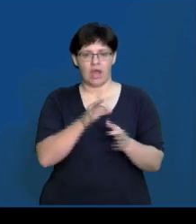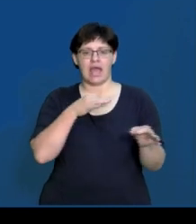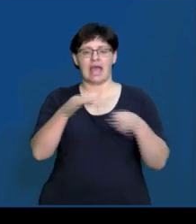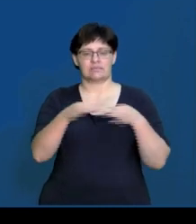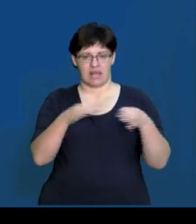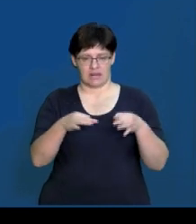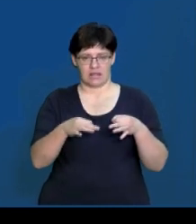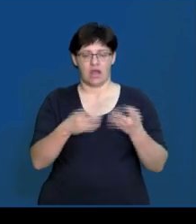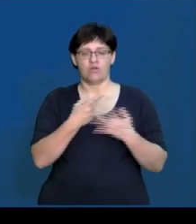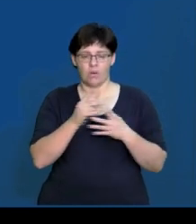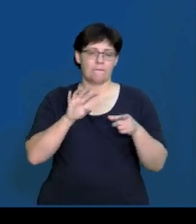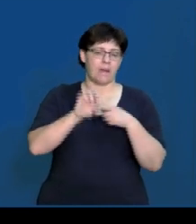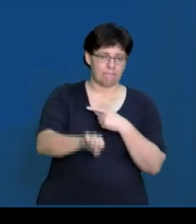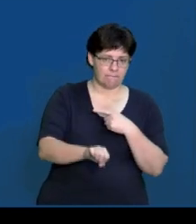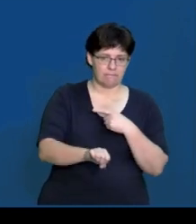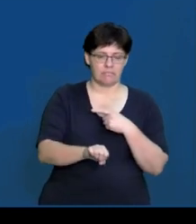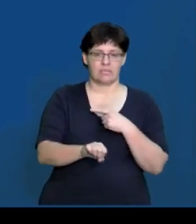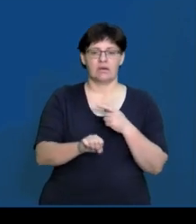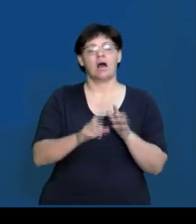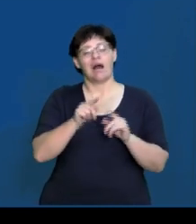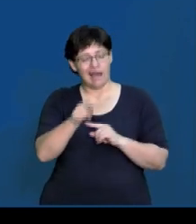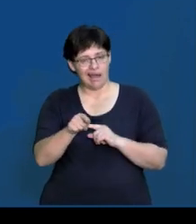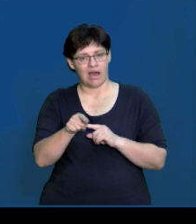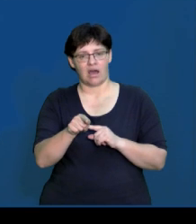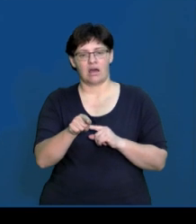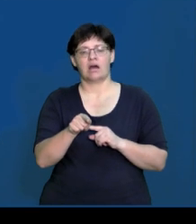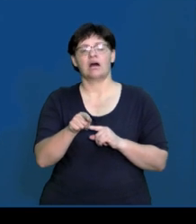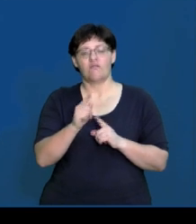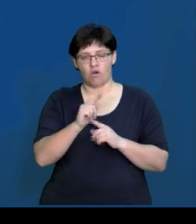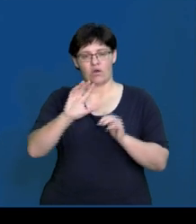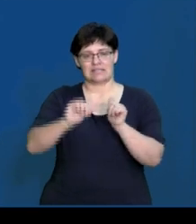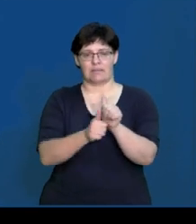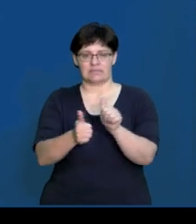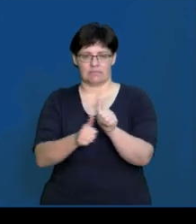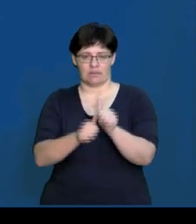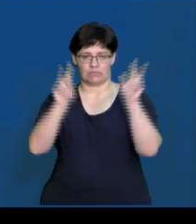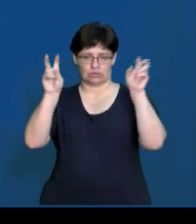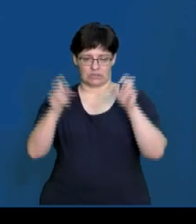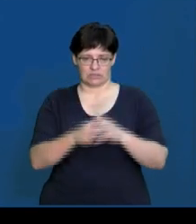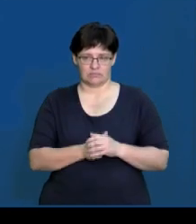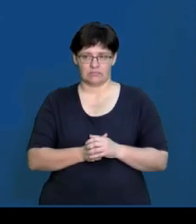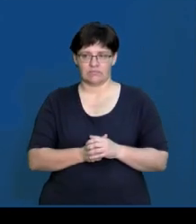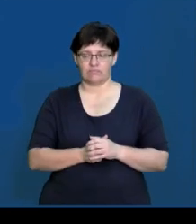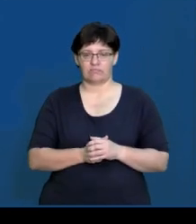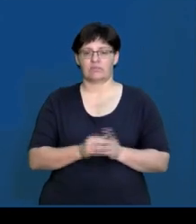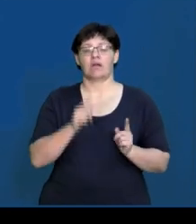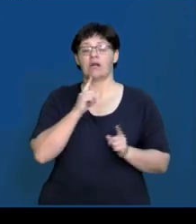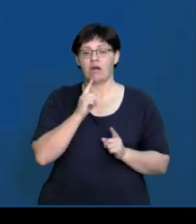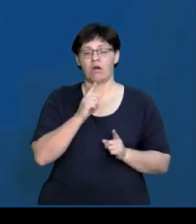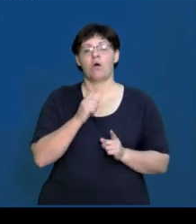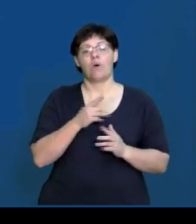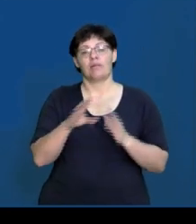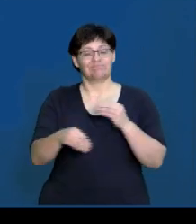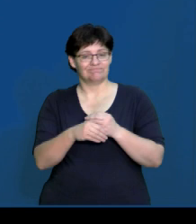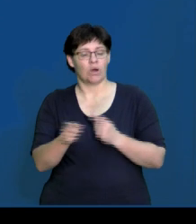you explain and you are able to tackle the question under the given subtopics there. Right, your